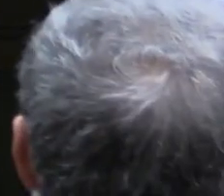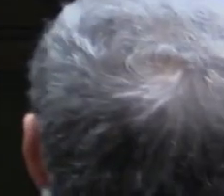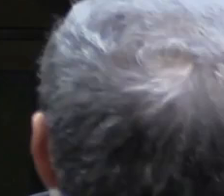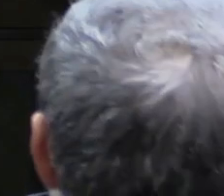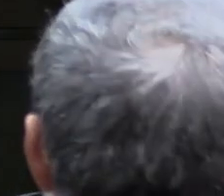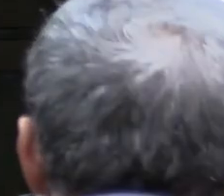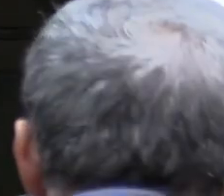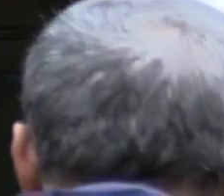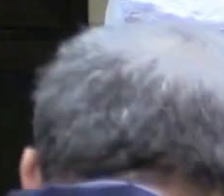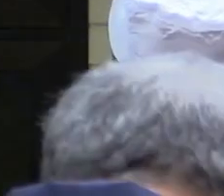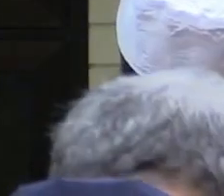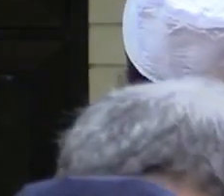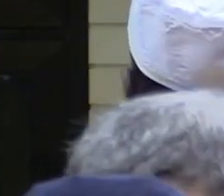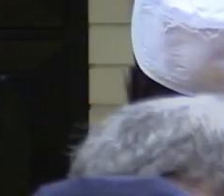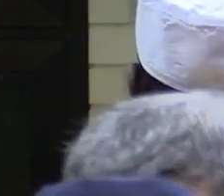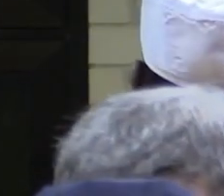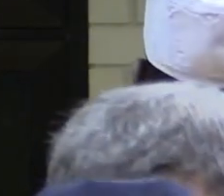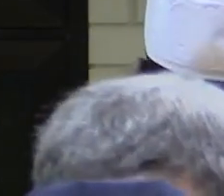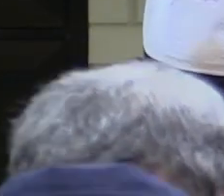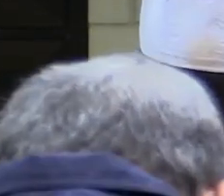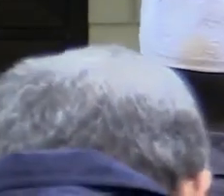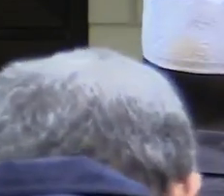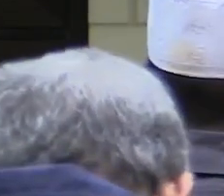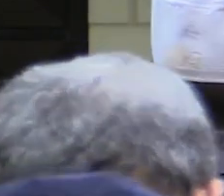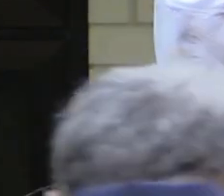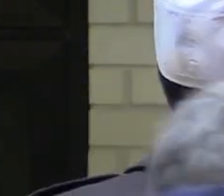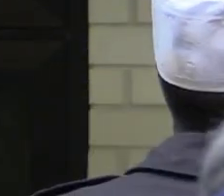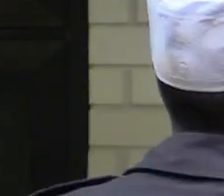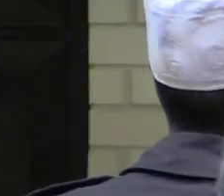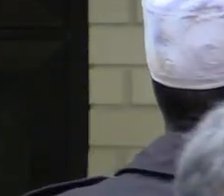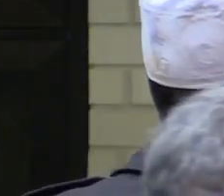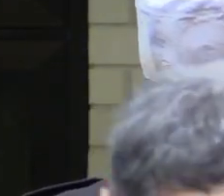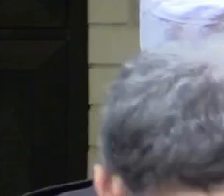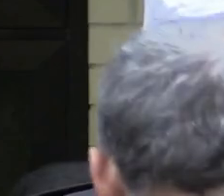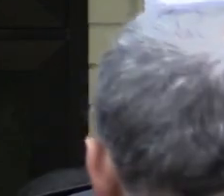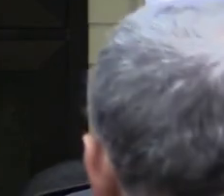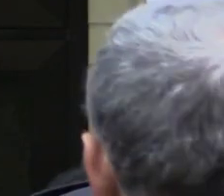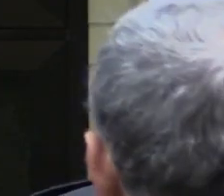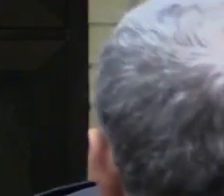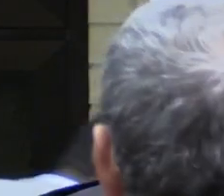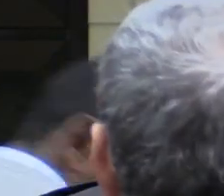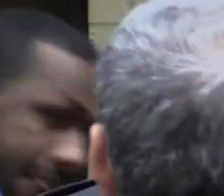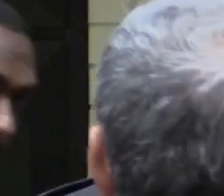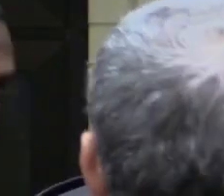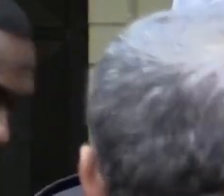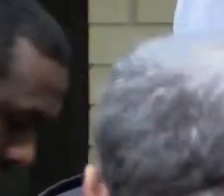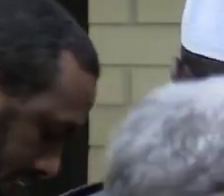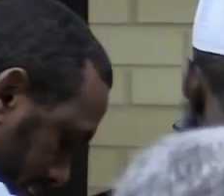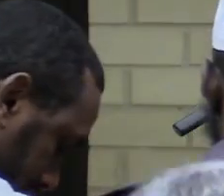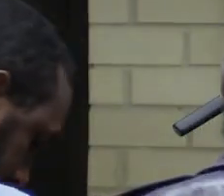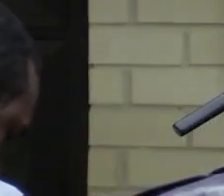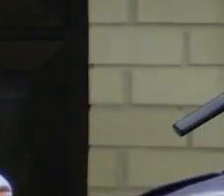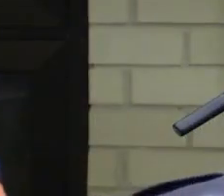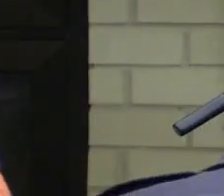cold, and they are dying. They are dying. If they don't die by the weapons and the barrels of bombs and explosions,